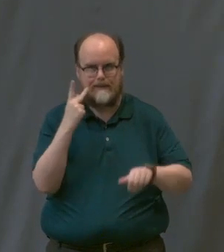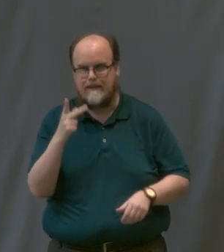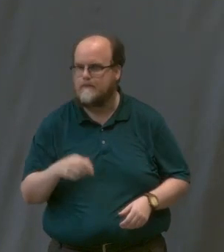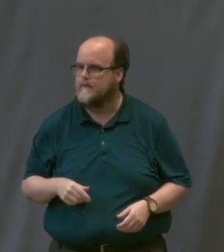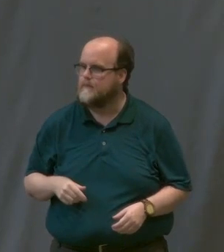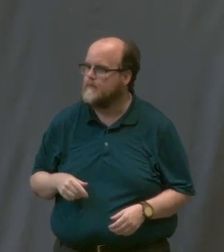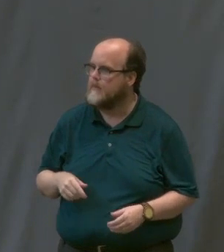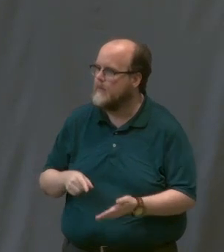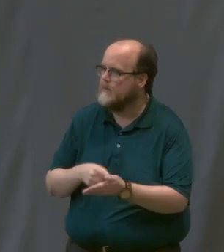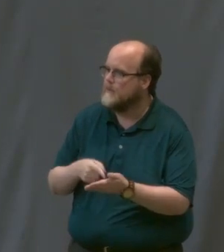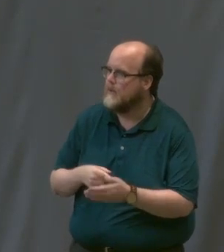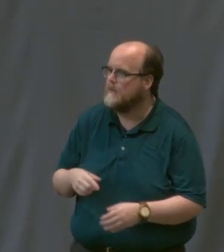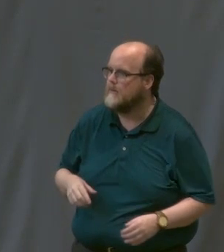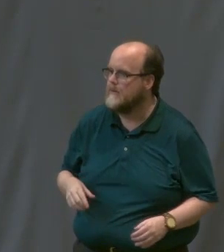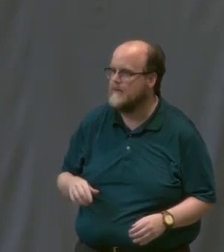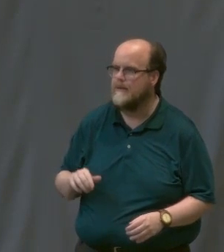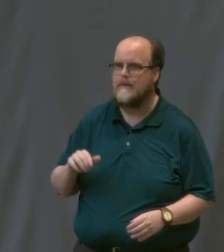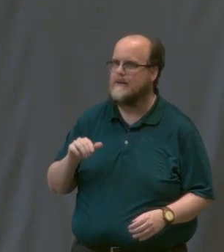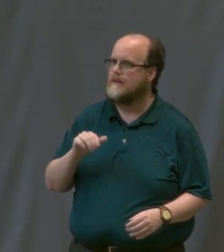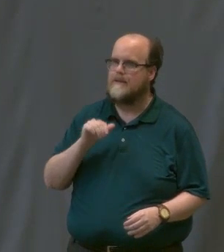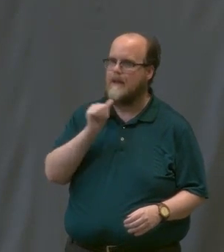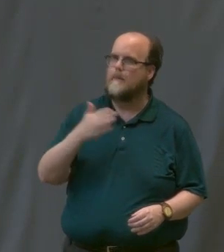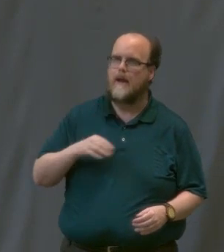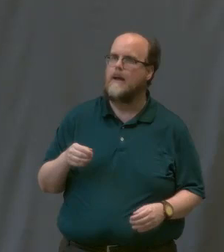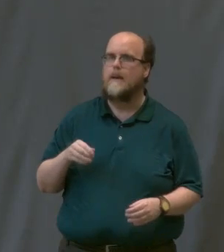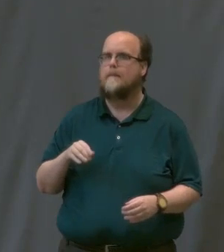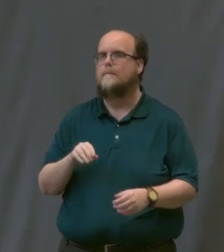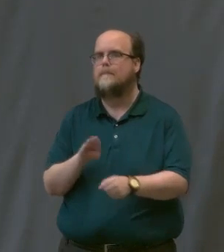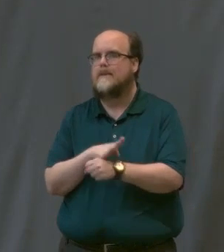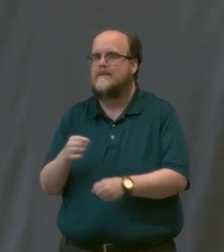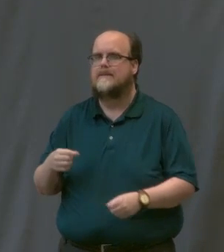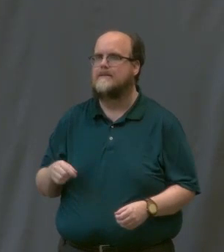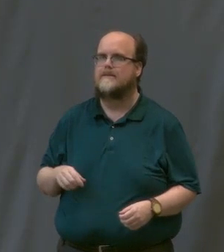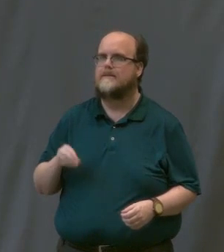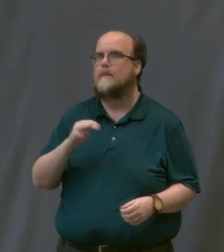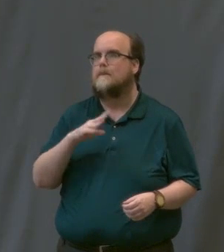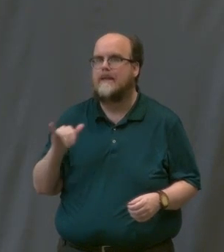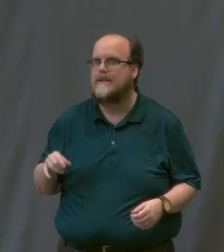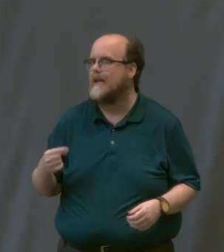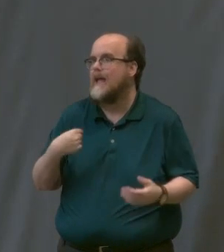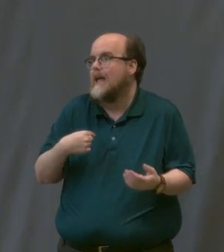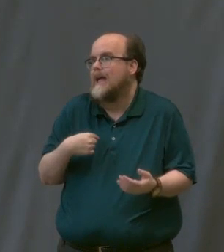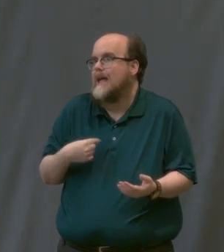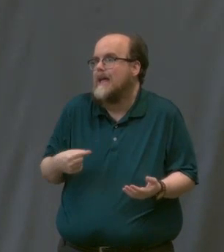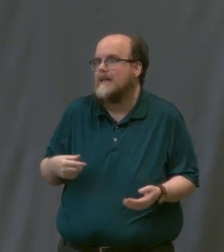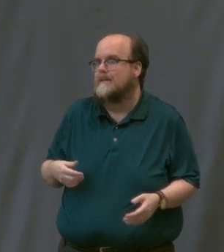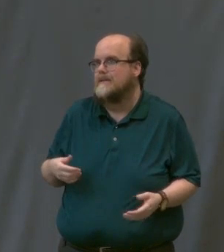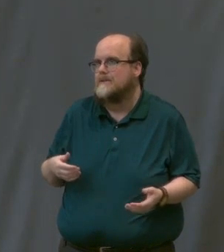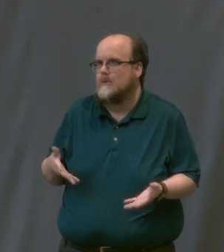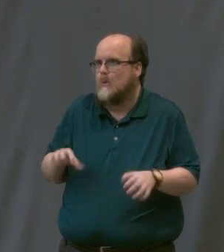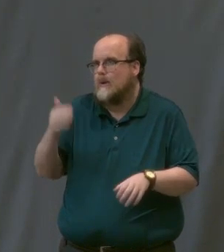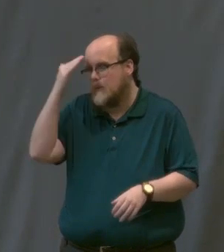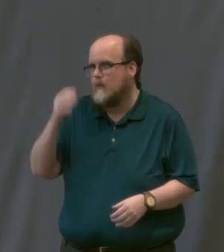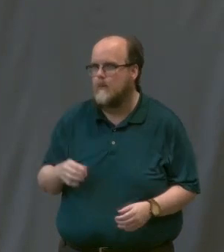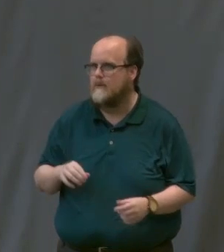See, like that's true. It's like none of my business, and I don't want to know. Everybody's like someone busy with gossip or whatever else, trying